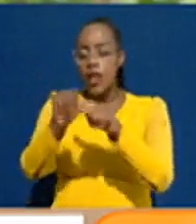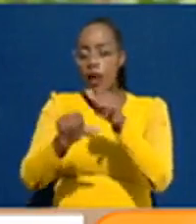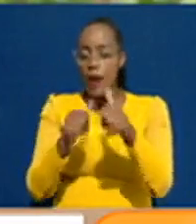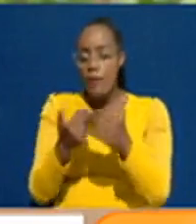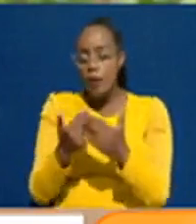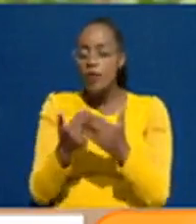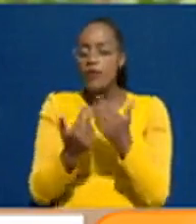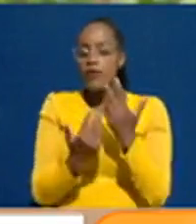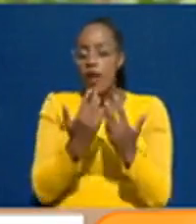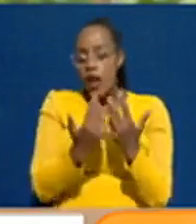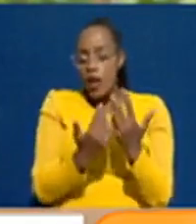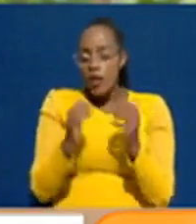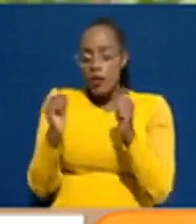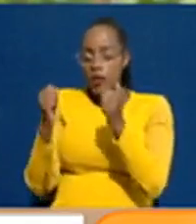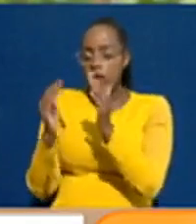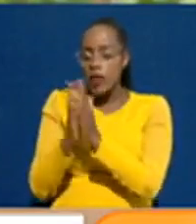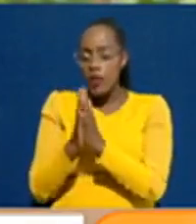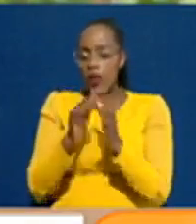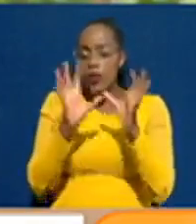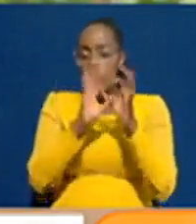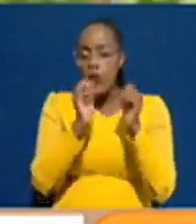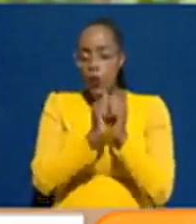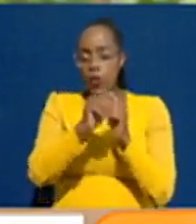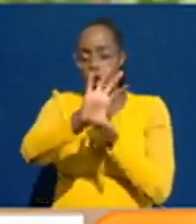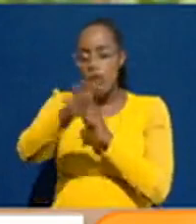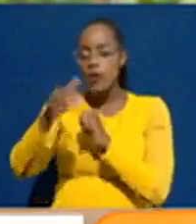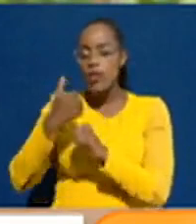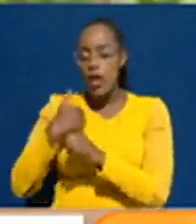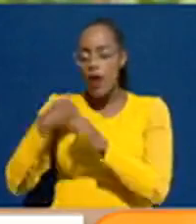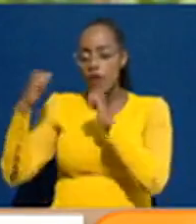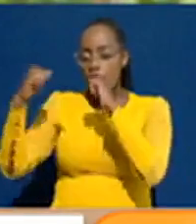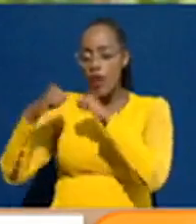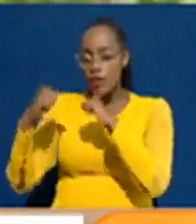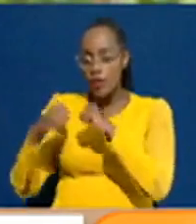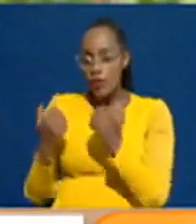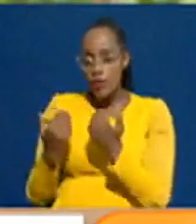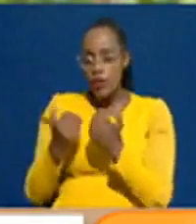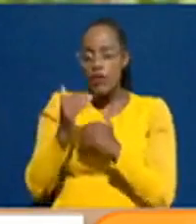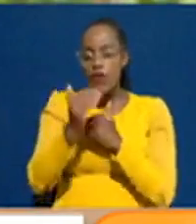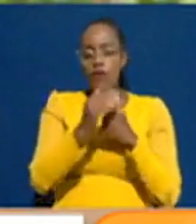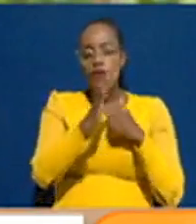We partner with counties. And today, we have MOUs with close about 5-6 counties.